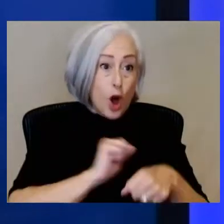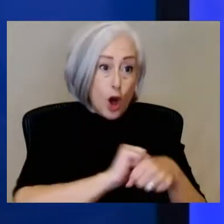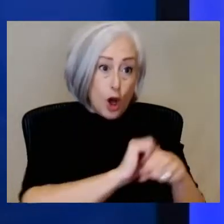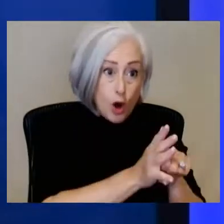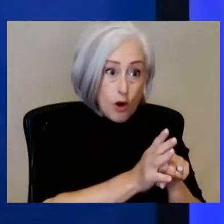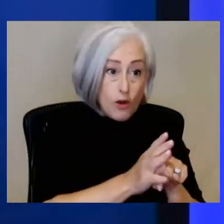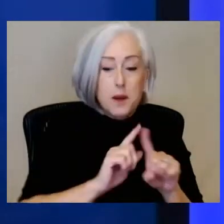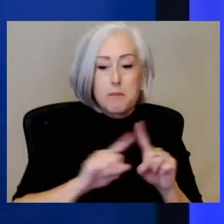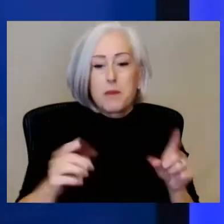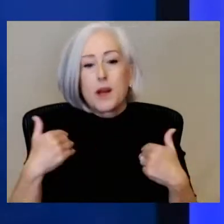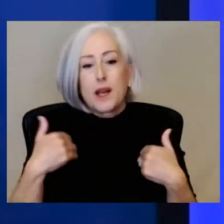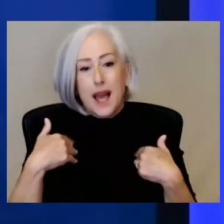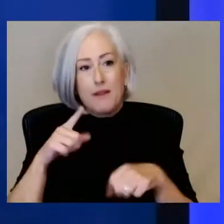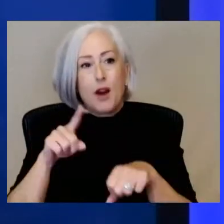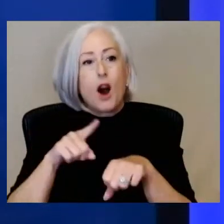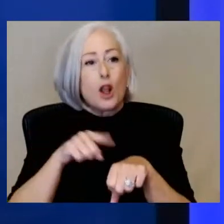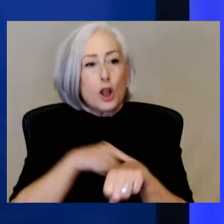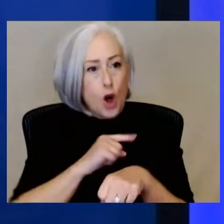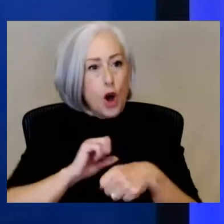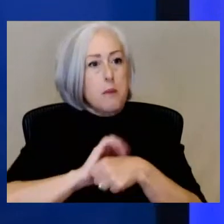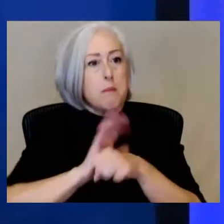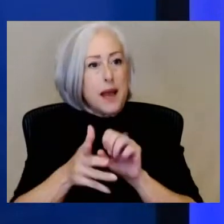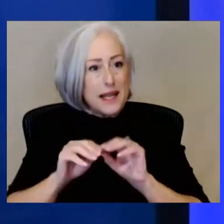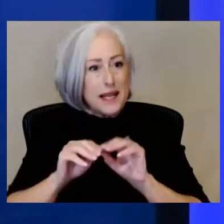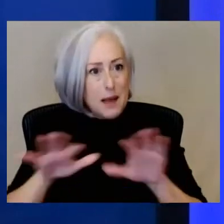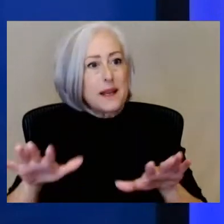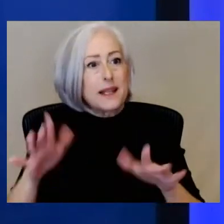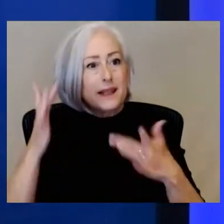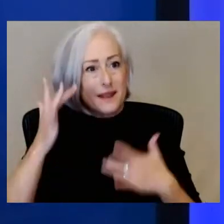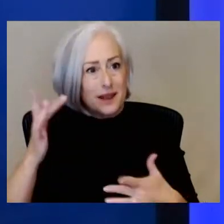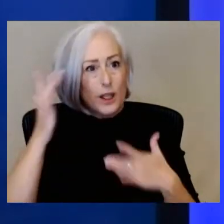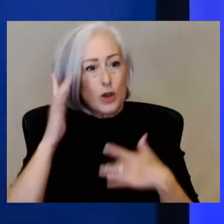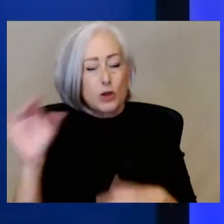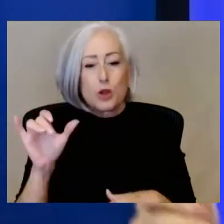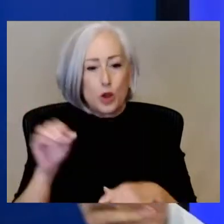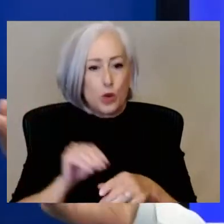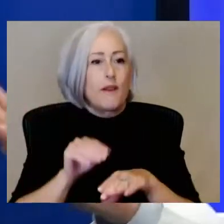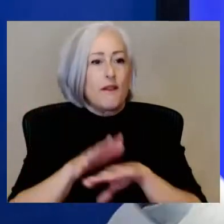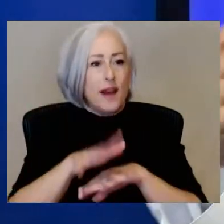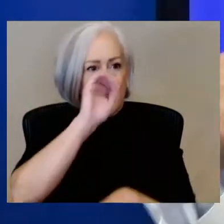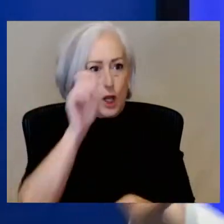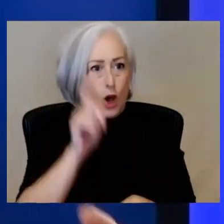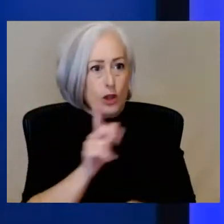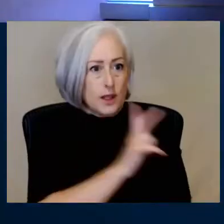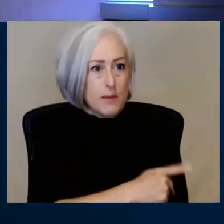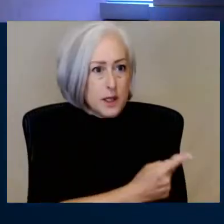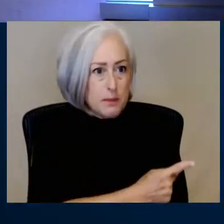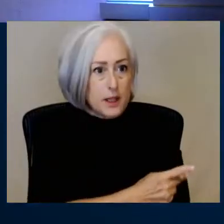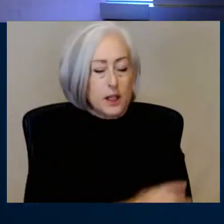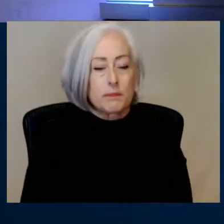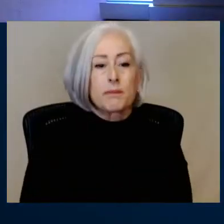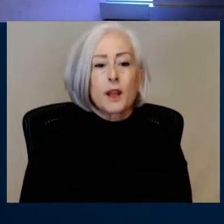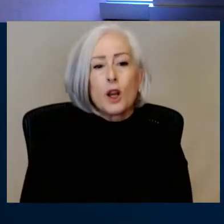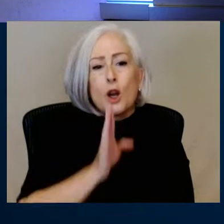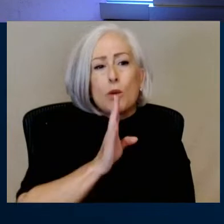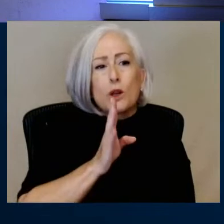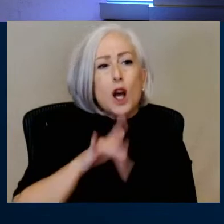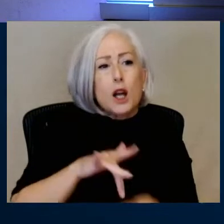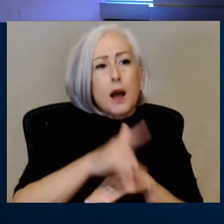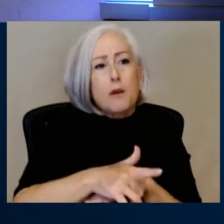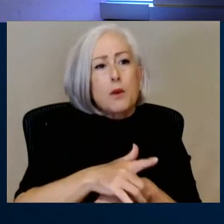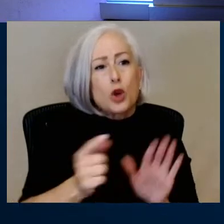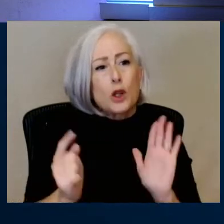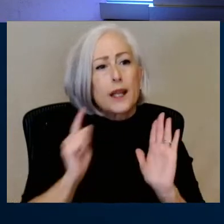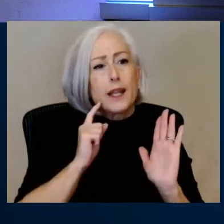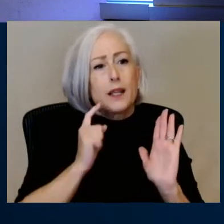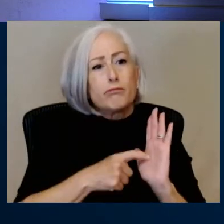think it really affected so many of these patients with Alzheimer's. Guys, we talked a little bit about some of the early signs of Alzheimer's. Talk to us a little bit about the